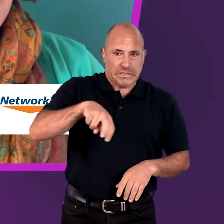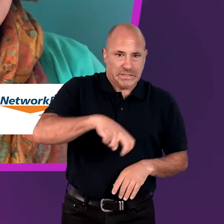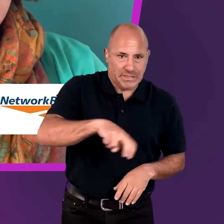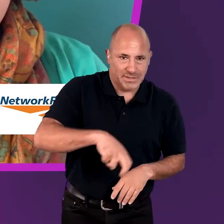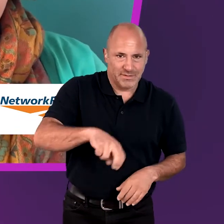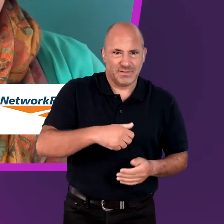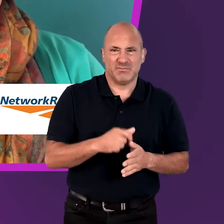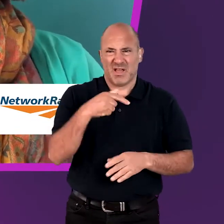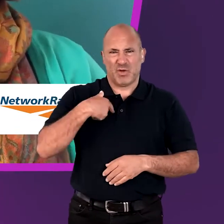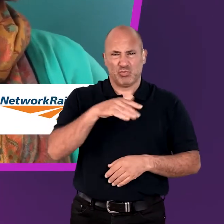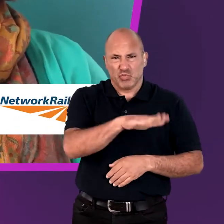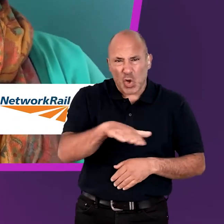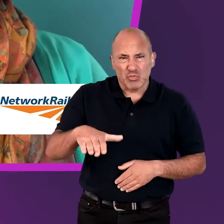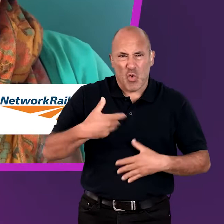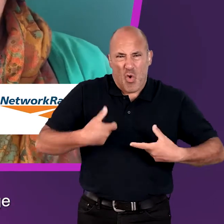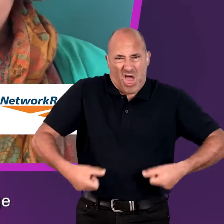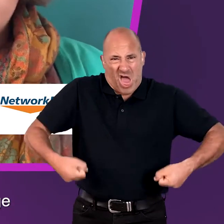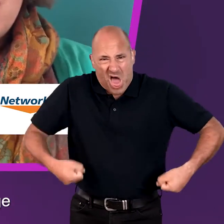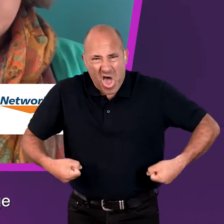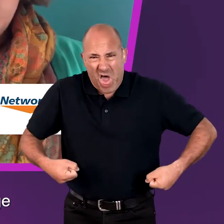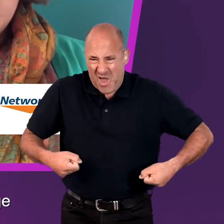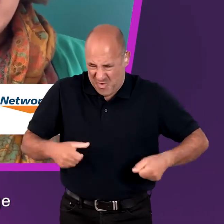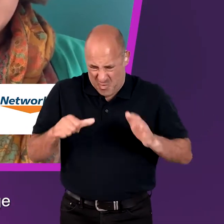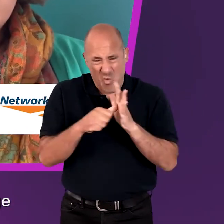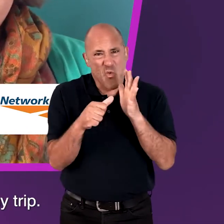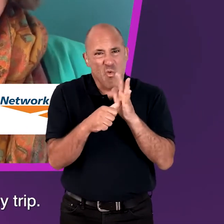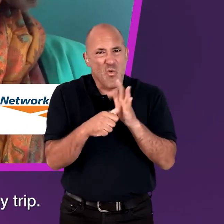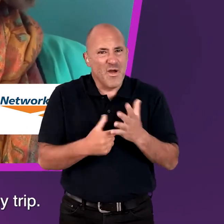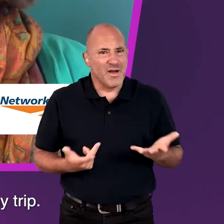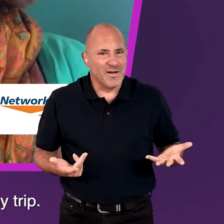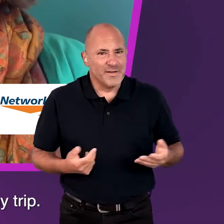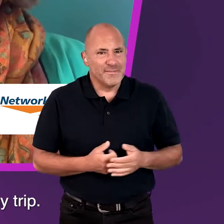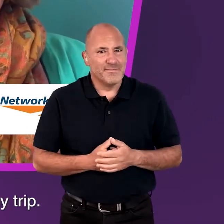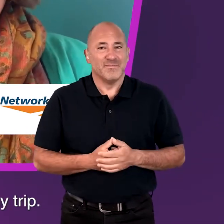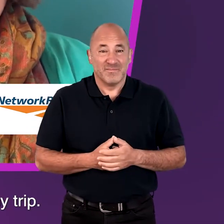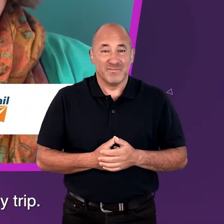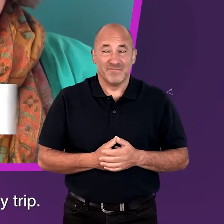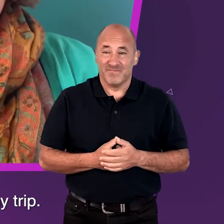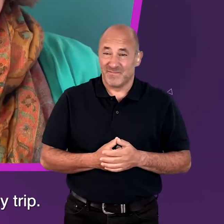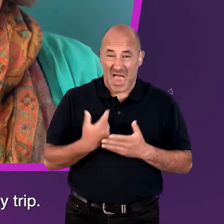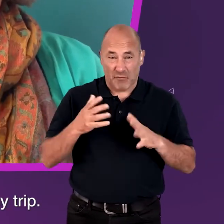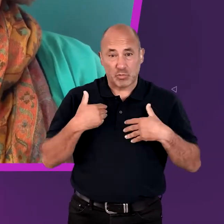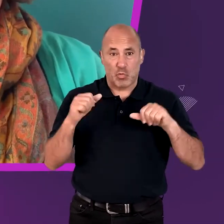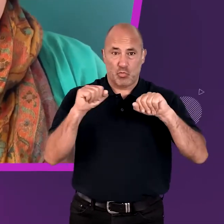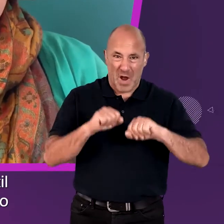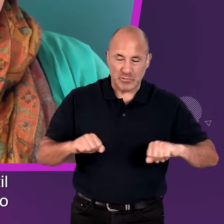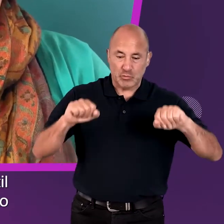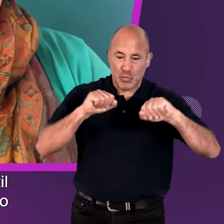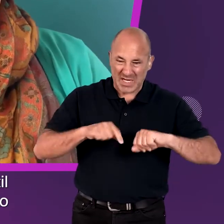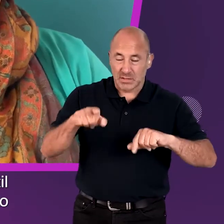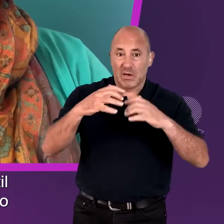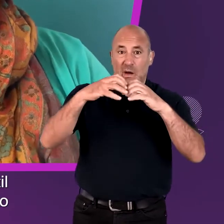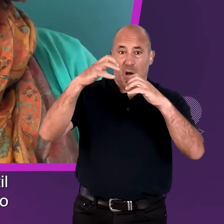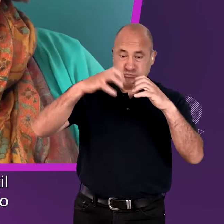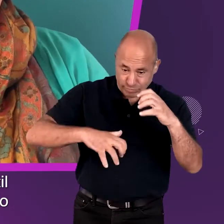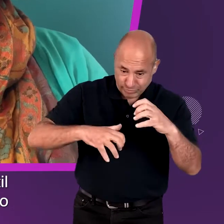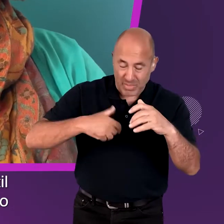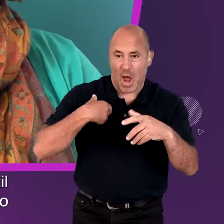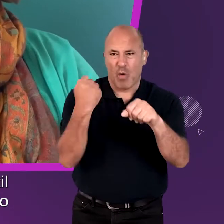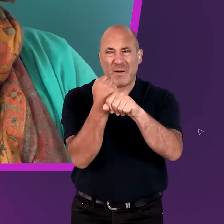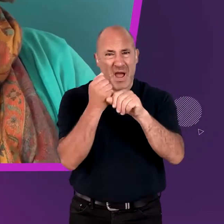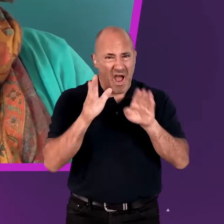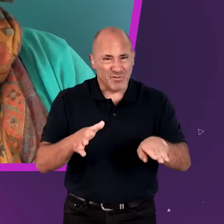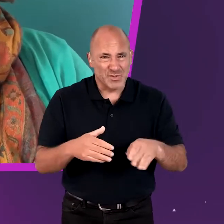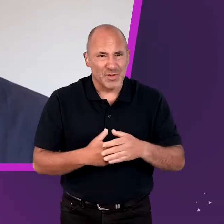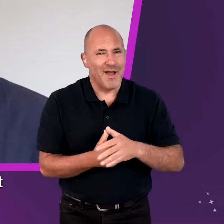the stairs. But if I've got children or if I'm carrying a lot of luggage, then that can be detrimental to my trip. Do we always have to wait until something breaks before we do